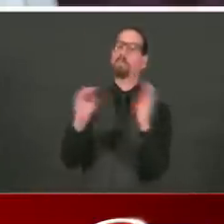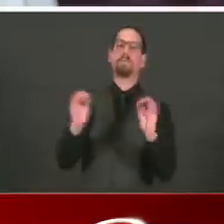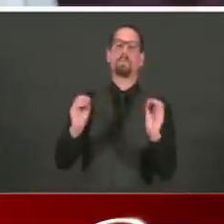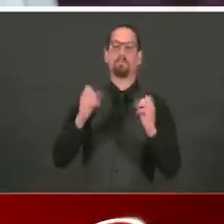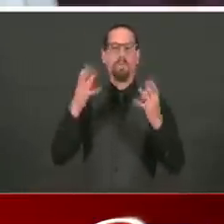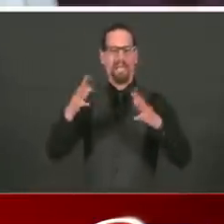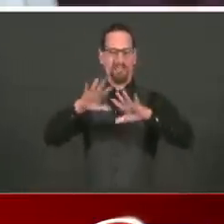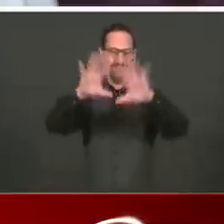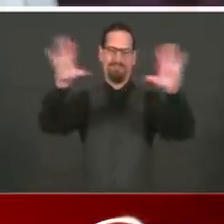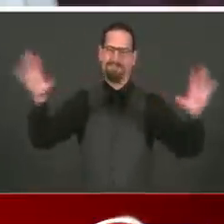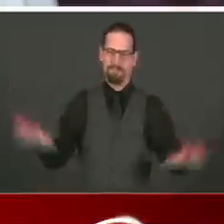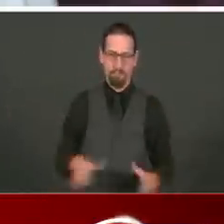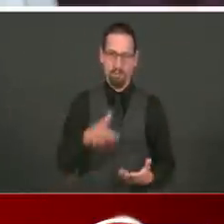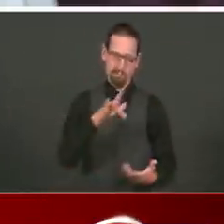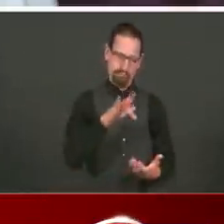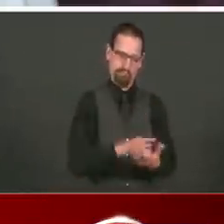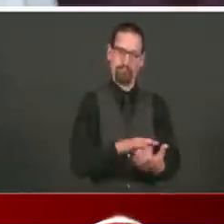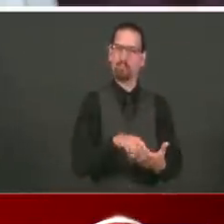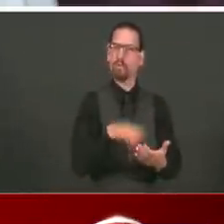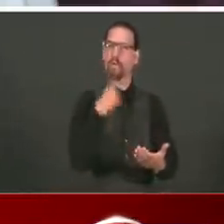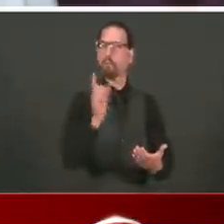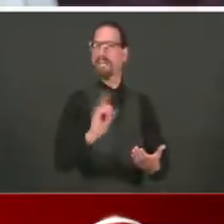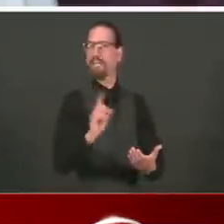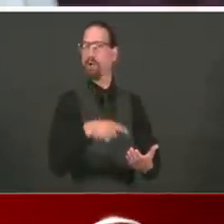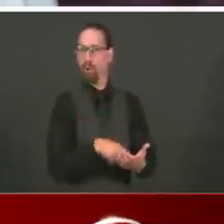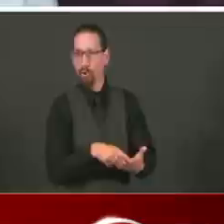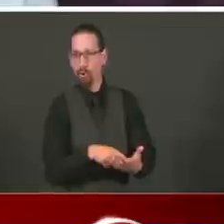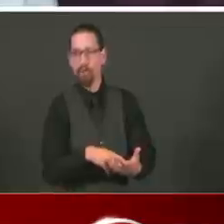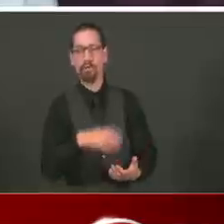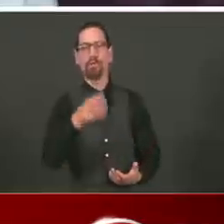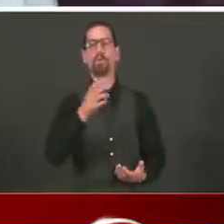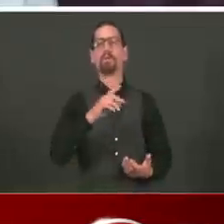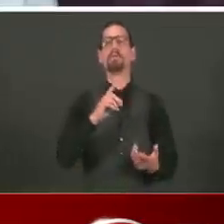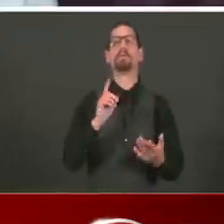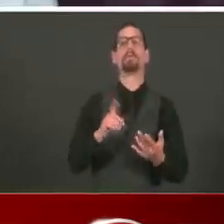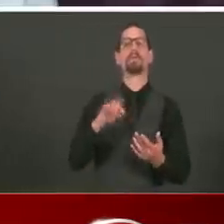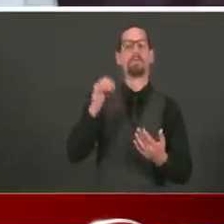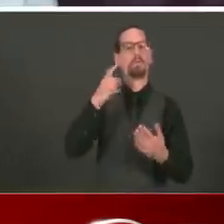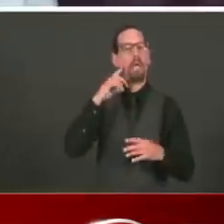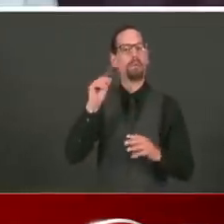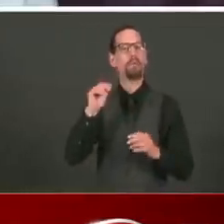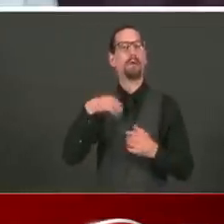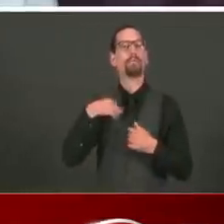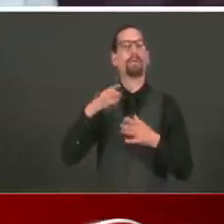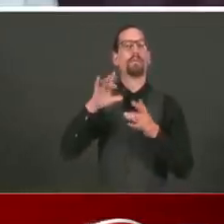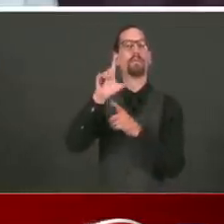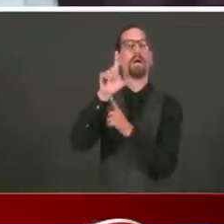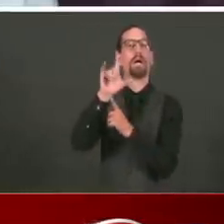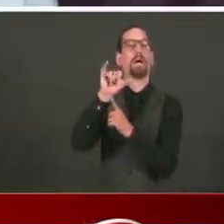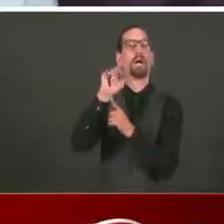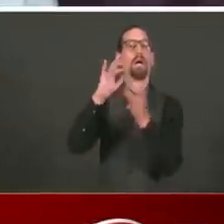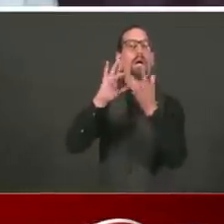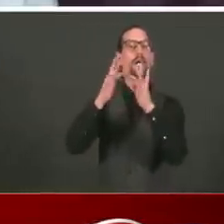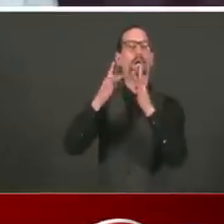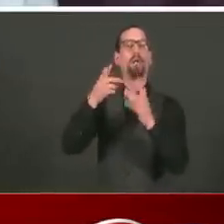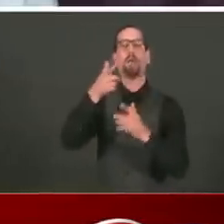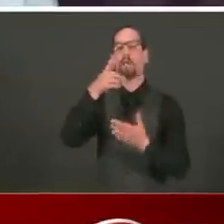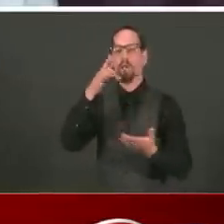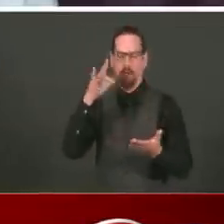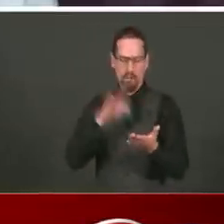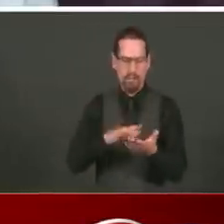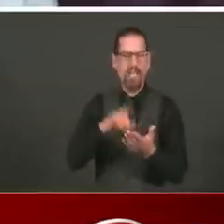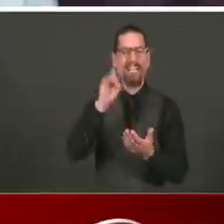an additional link for resources for Rhode Islanders to get help.